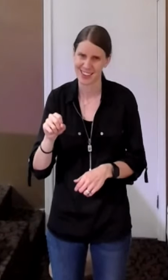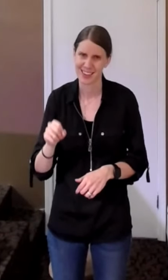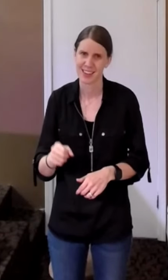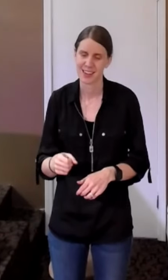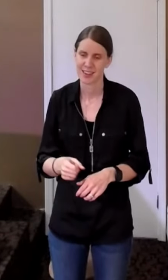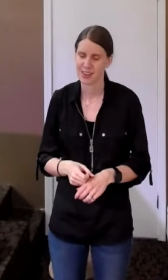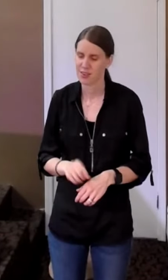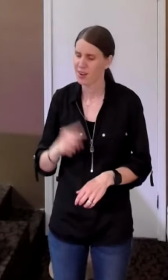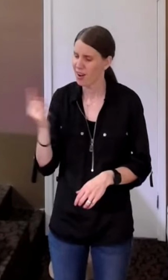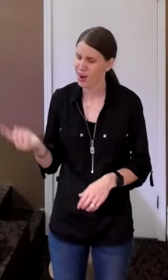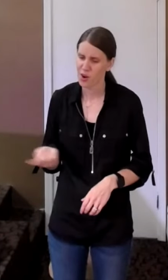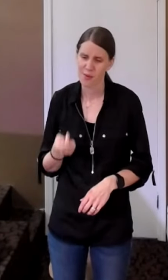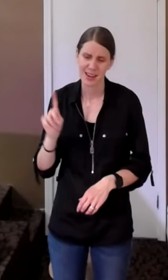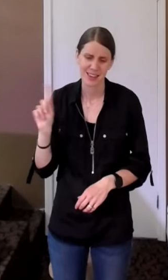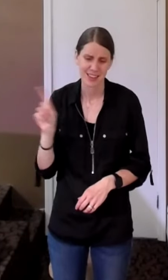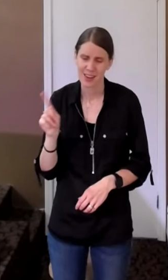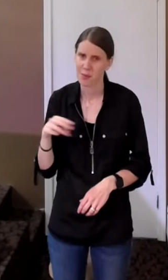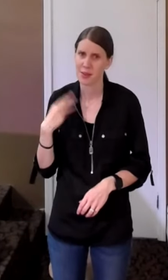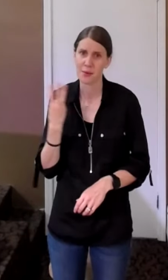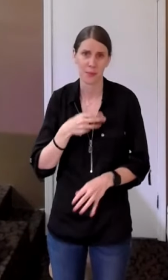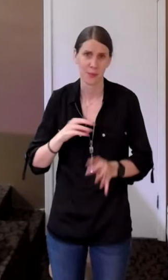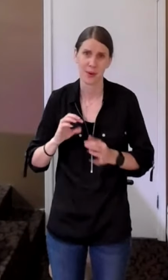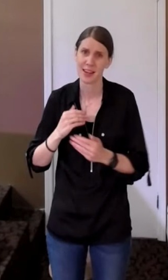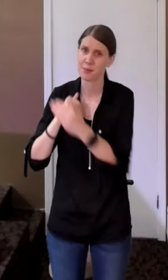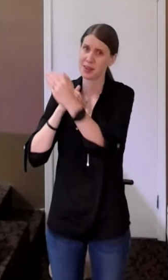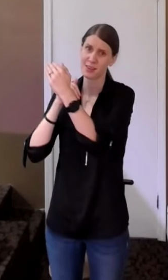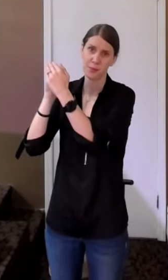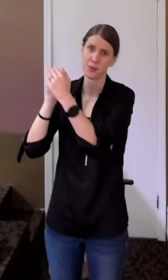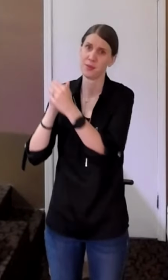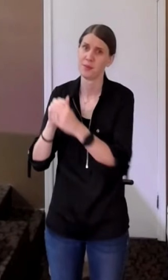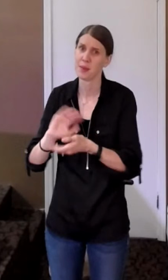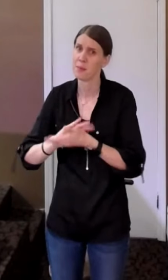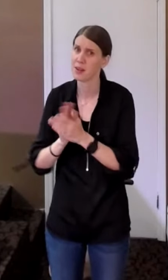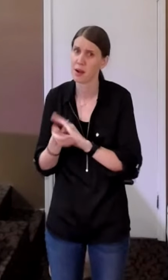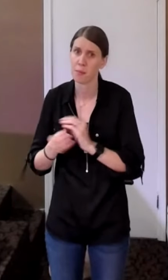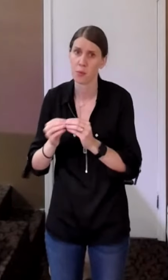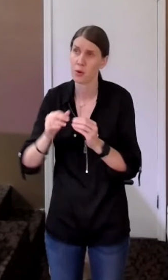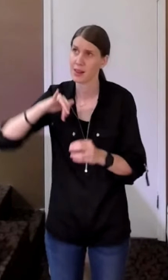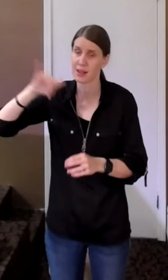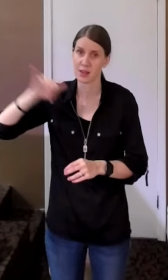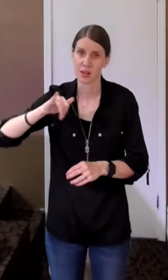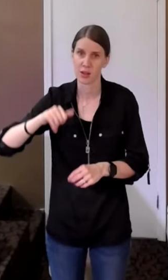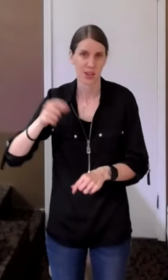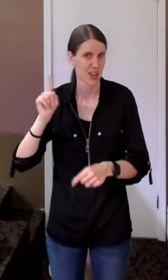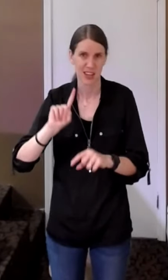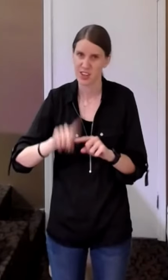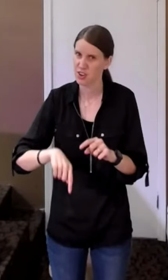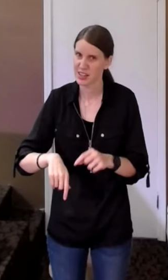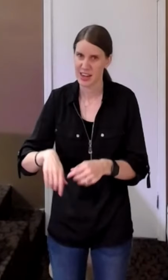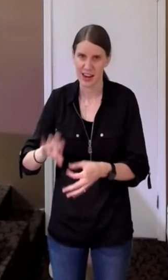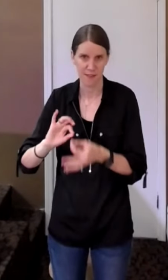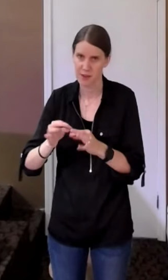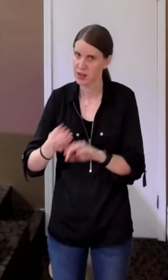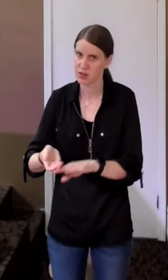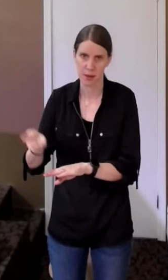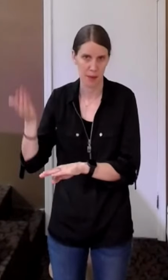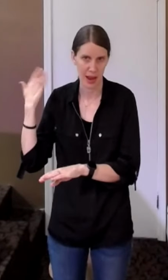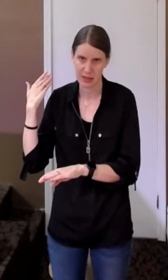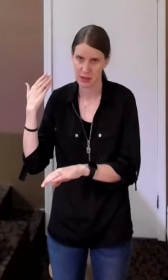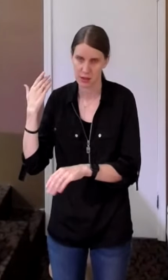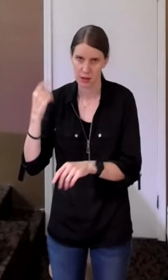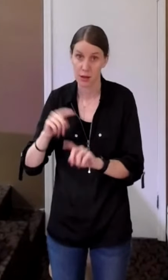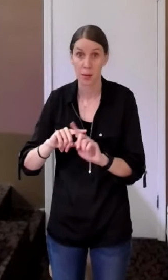something we can work on in getting closer to the Lord, living more like Him. We can't go back and undo the things we've done with our children,